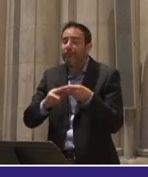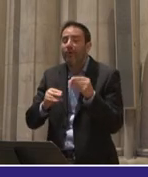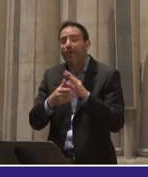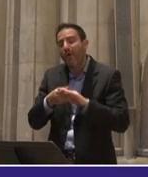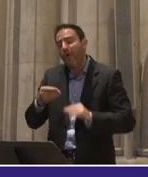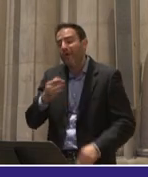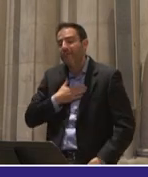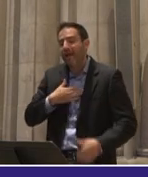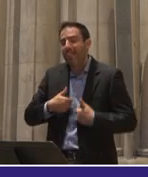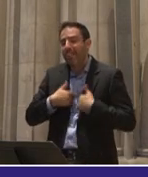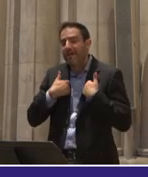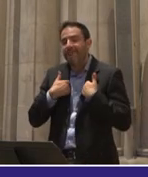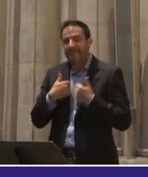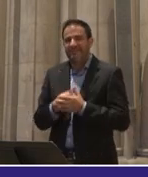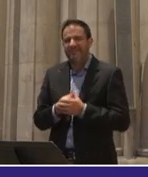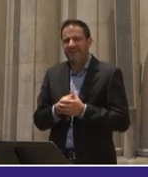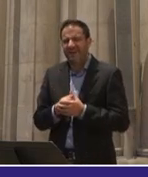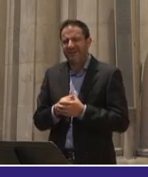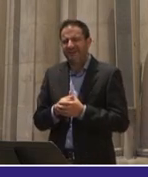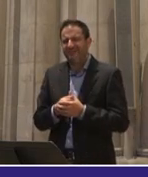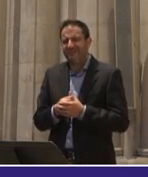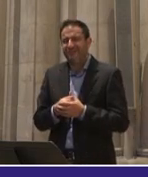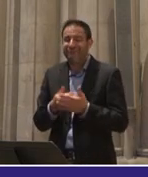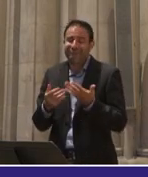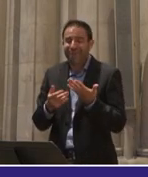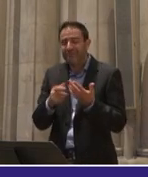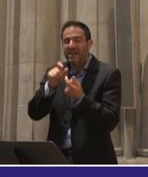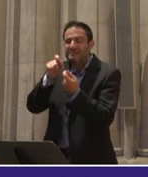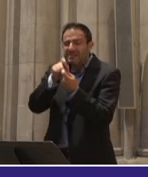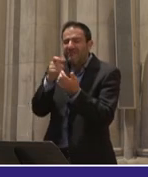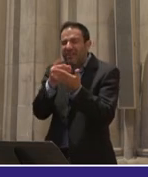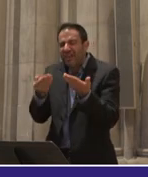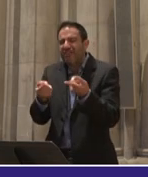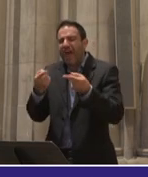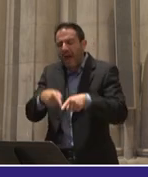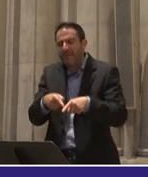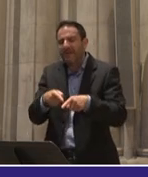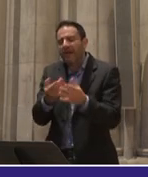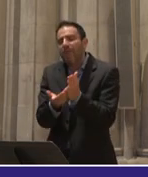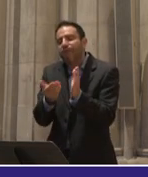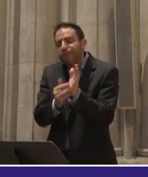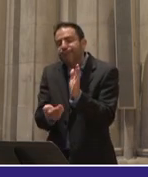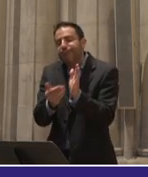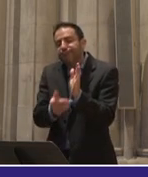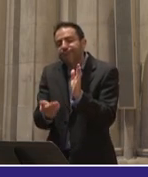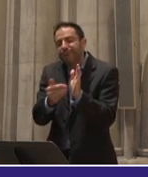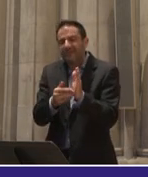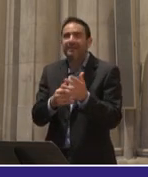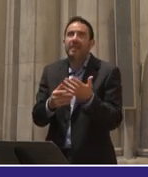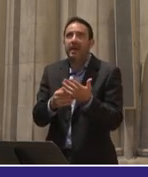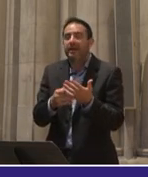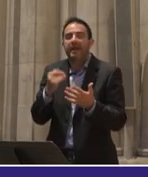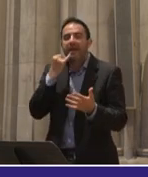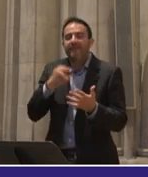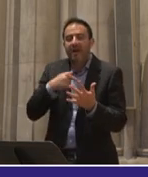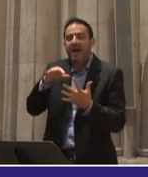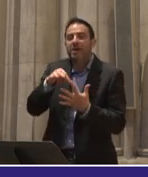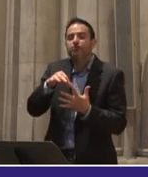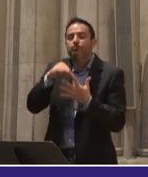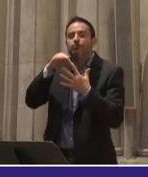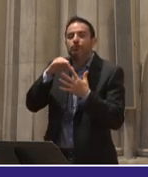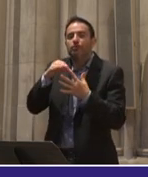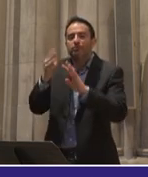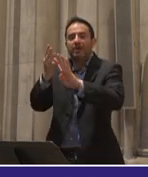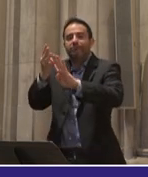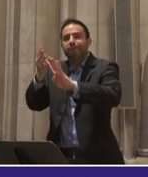to describe the way certain things always seem to happen to you. In my case, why it is, for example, that whenever I choose a checkout line